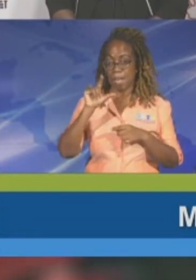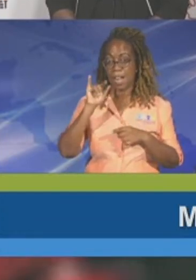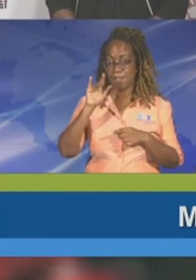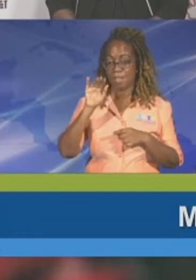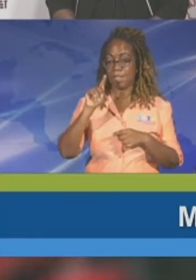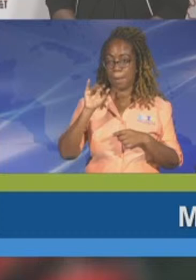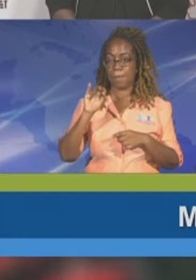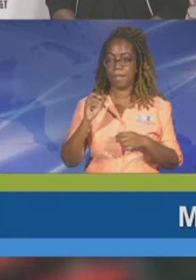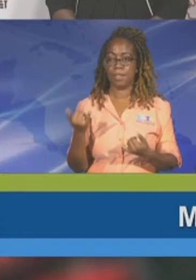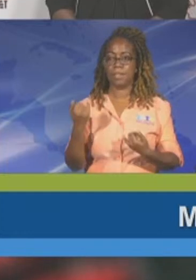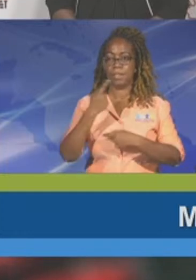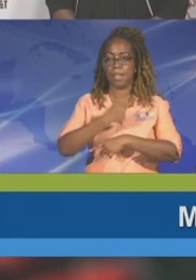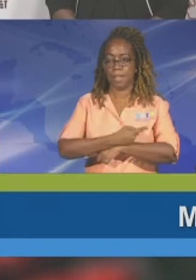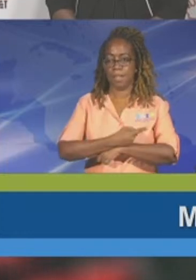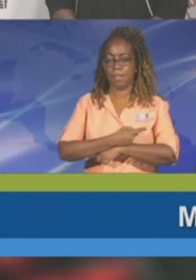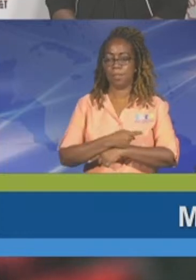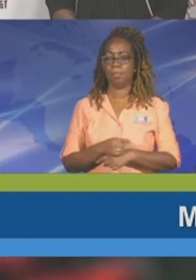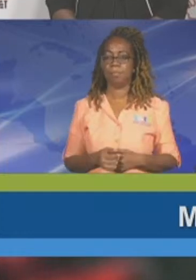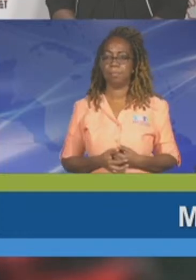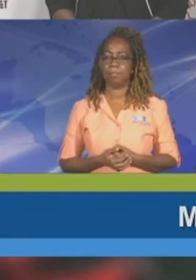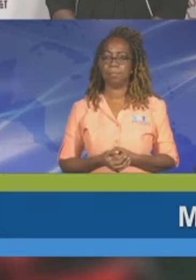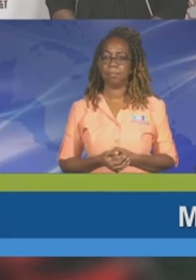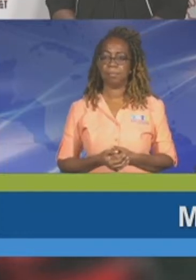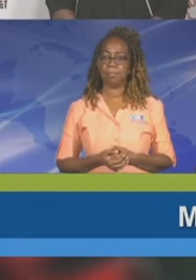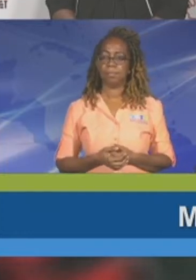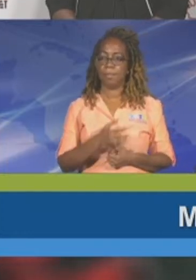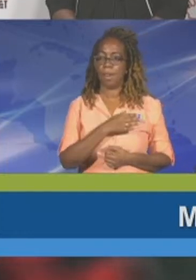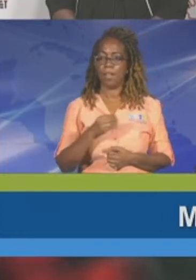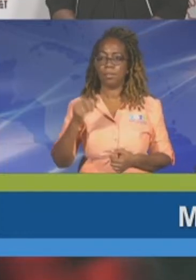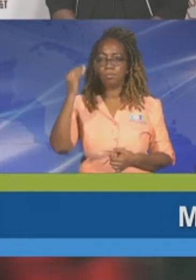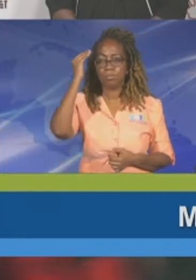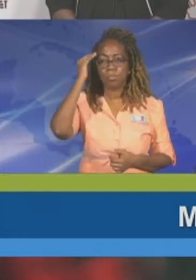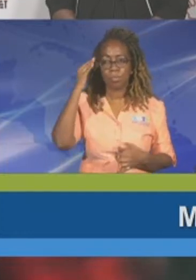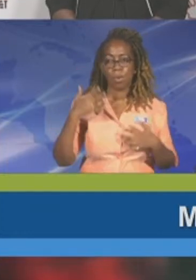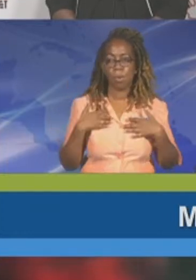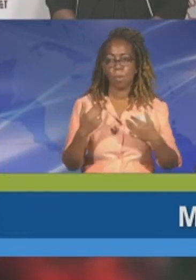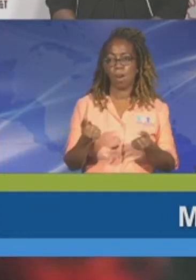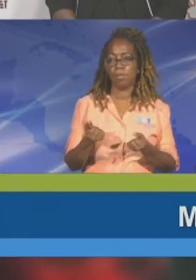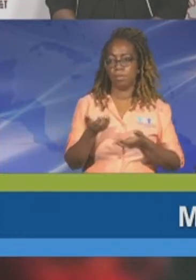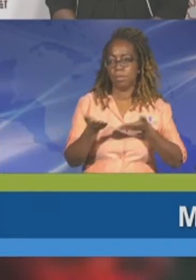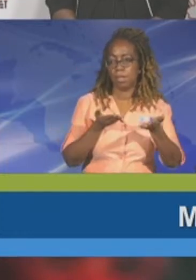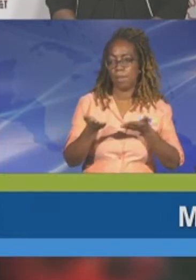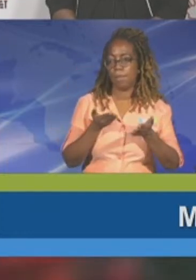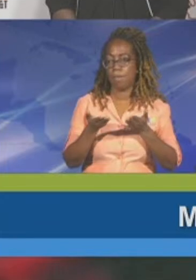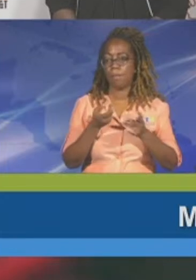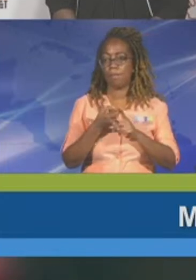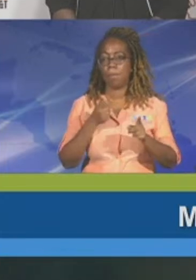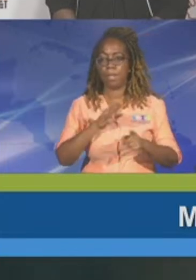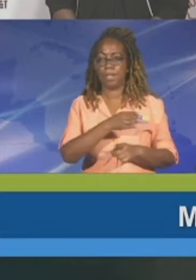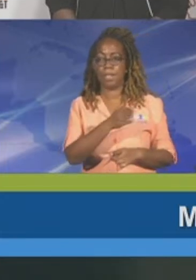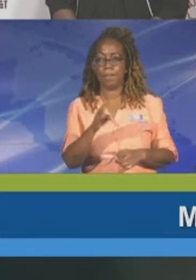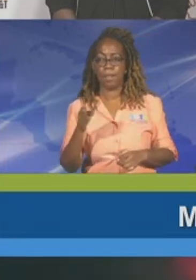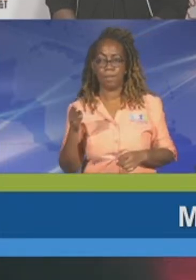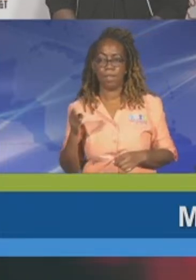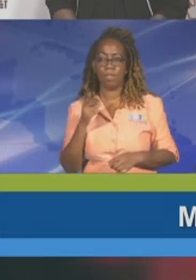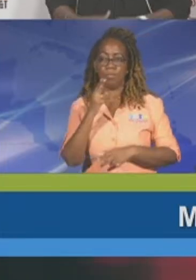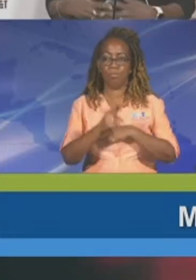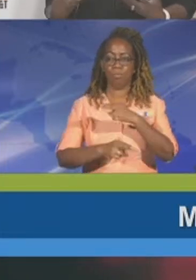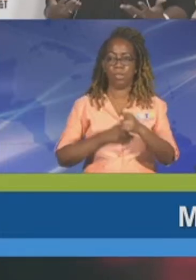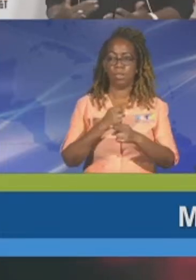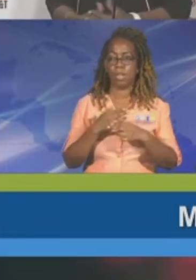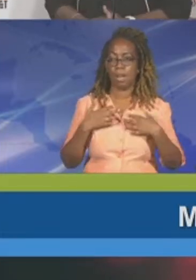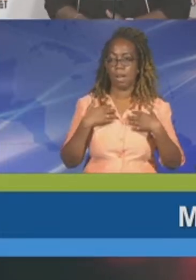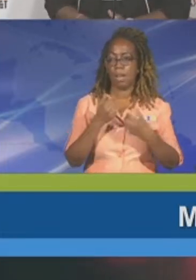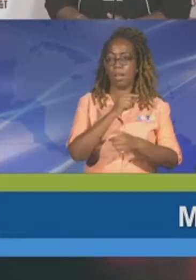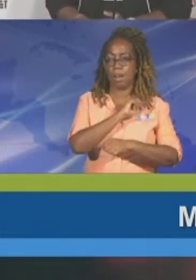addition, the mental health services that are provided by the regional health authorities in all communities